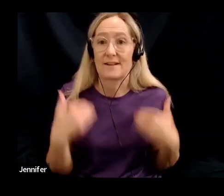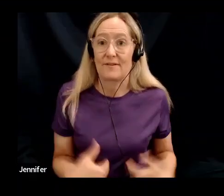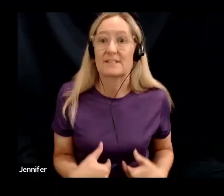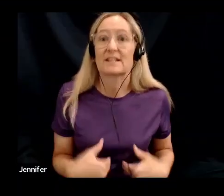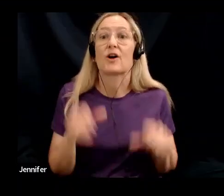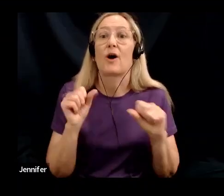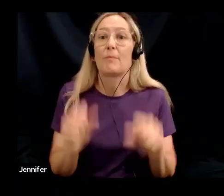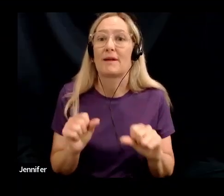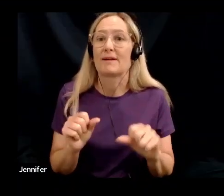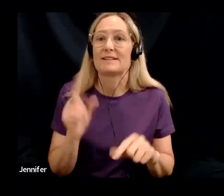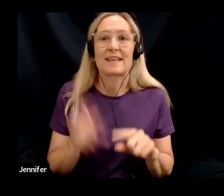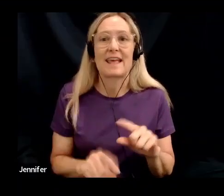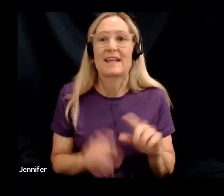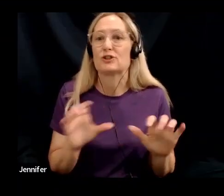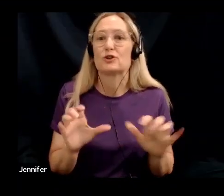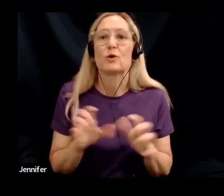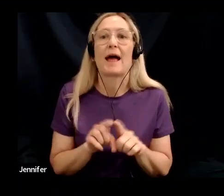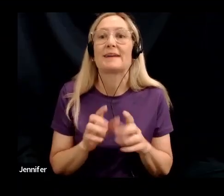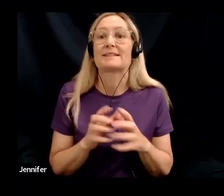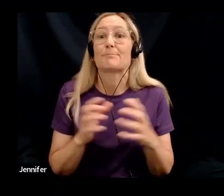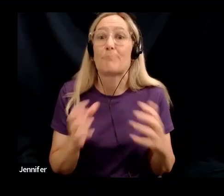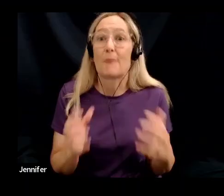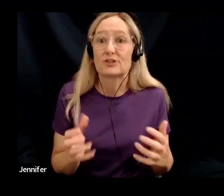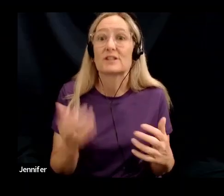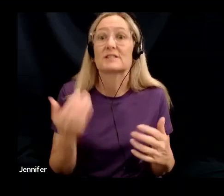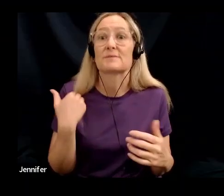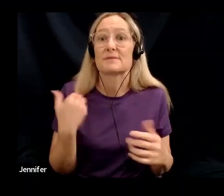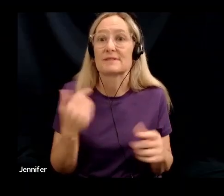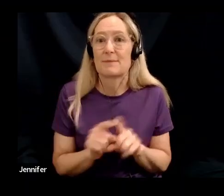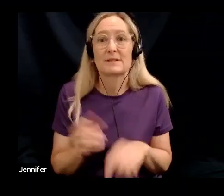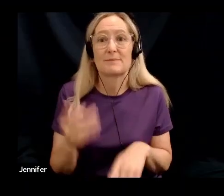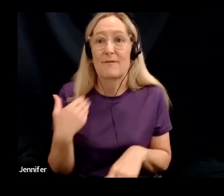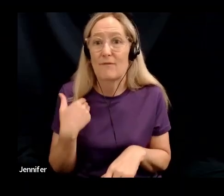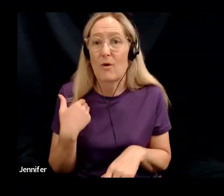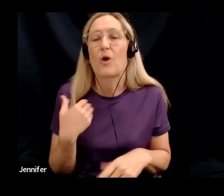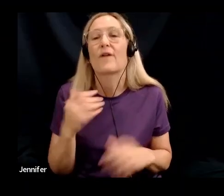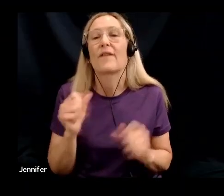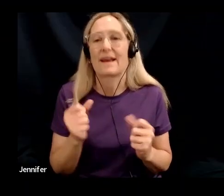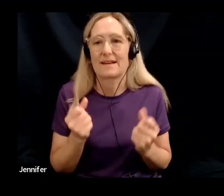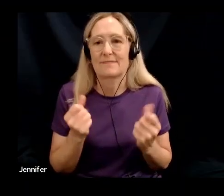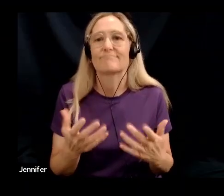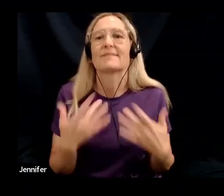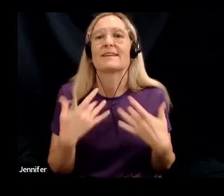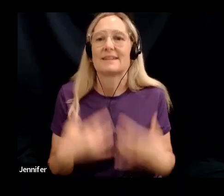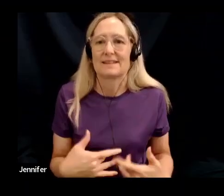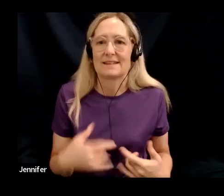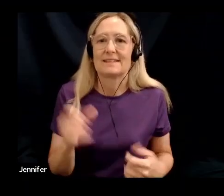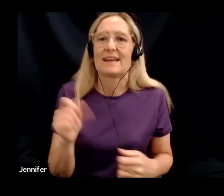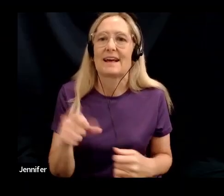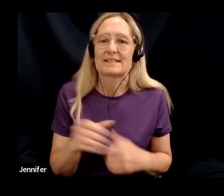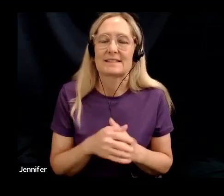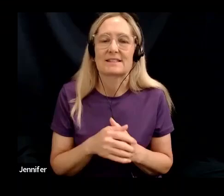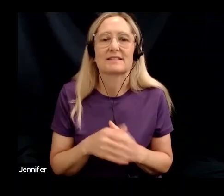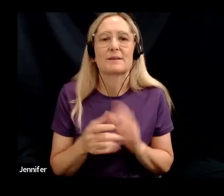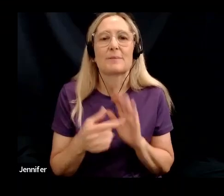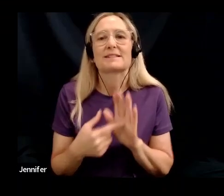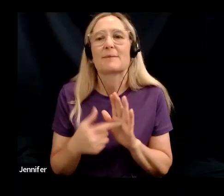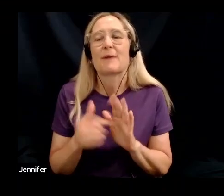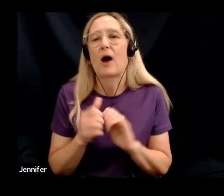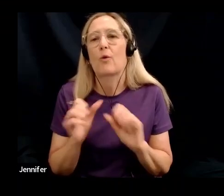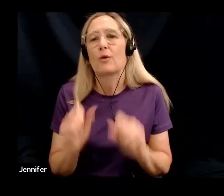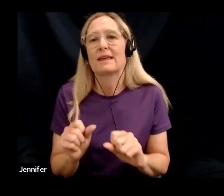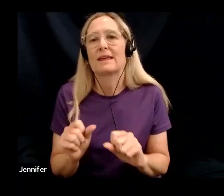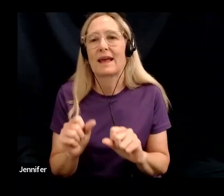as individual age. Yeah, so those can all be risk factors of depression. And we'll give some examples of how we